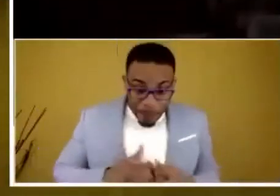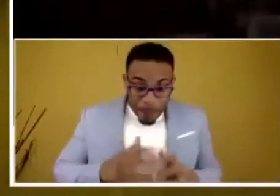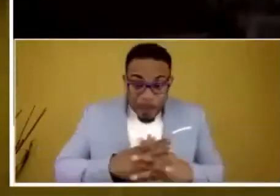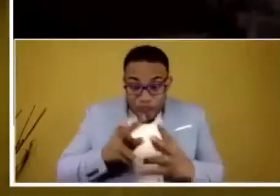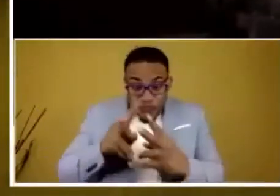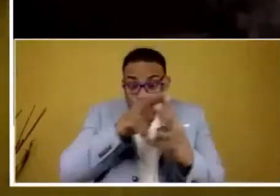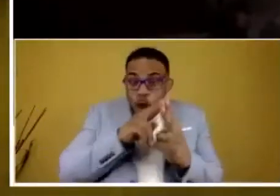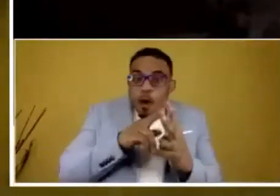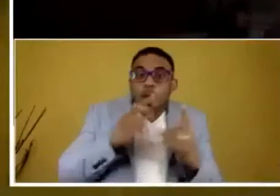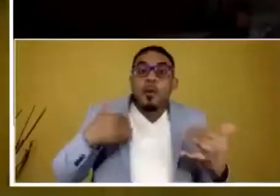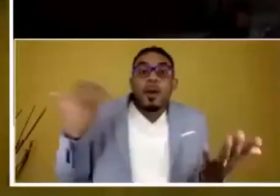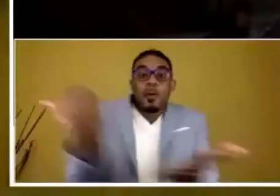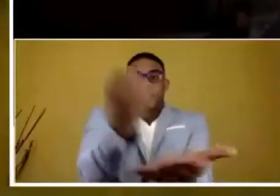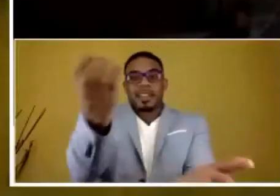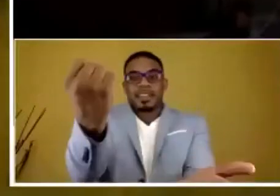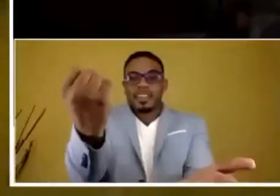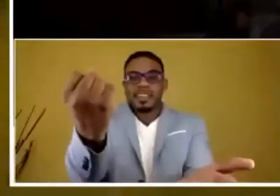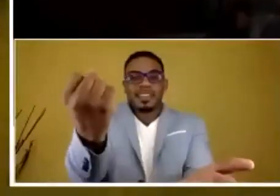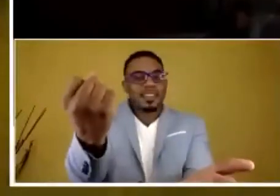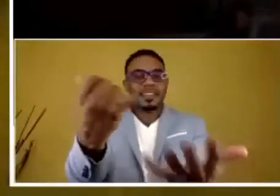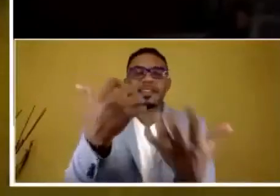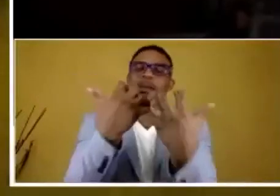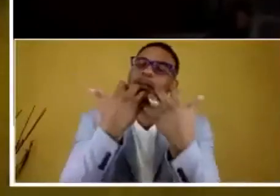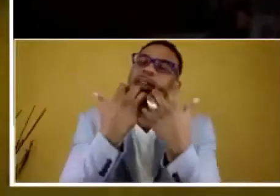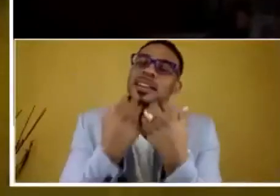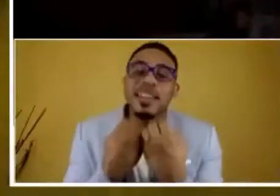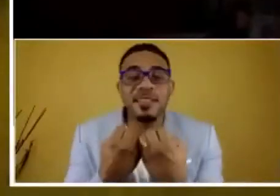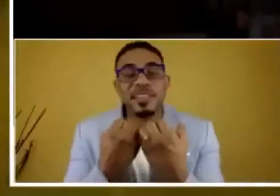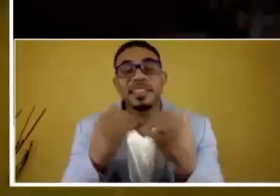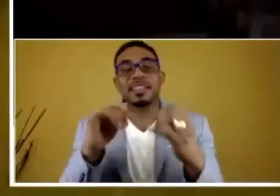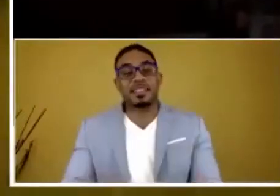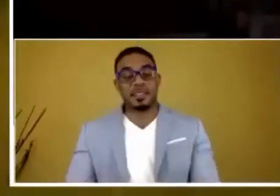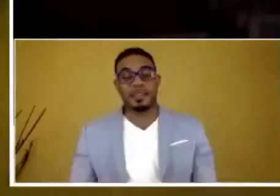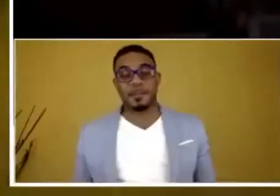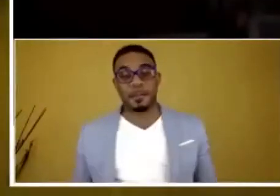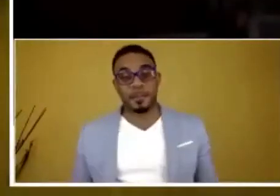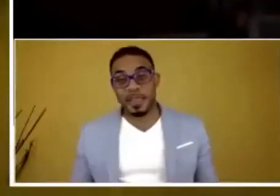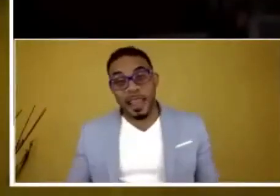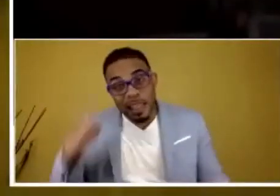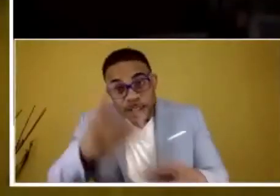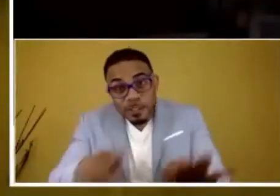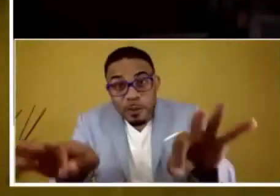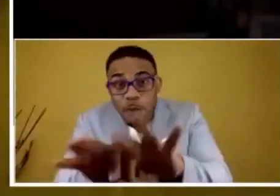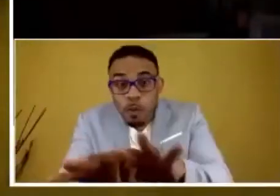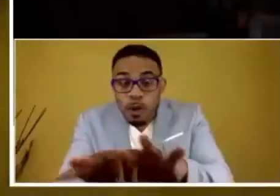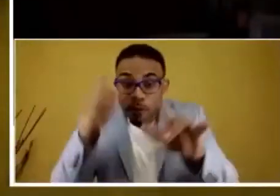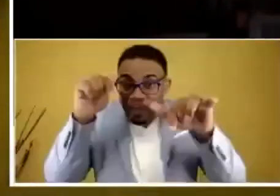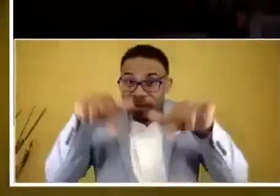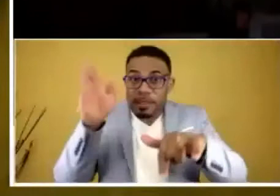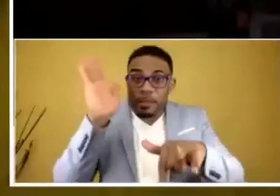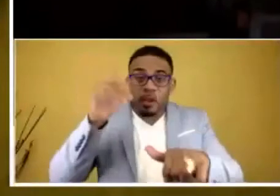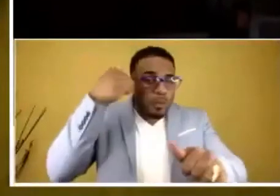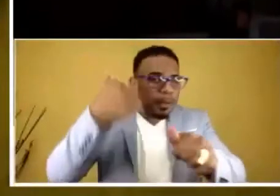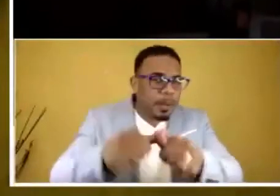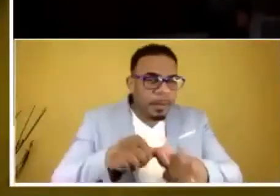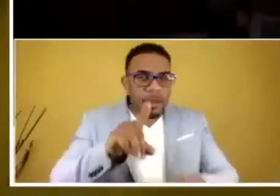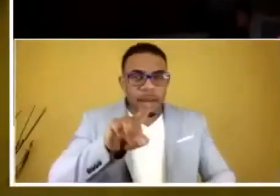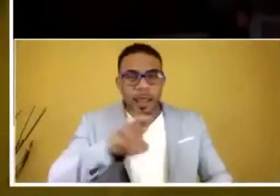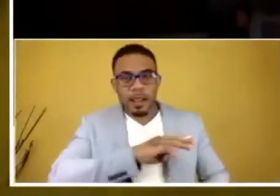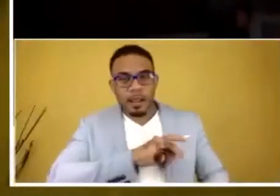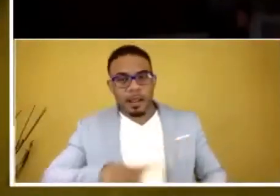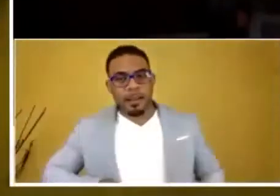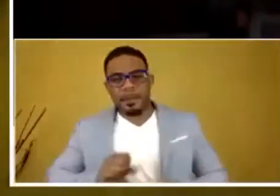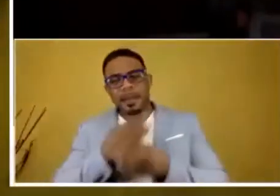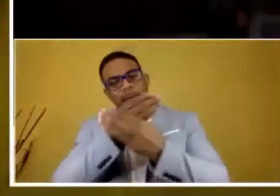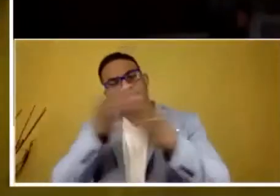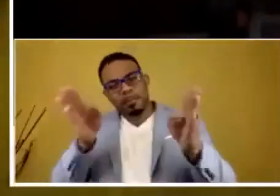we win, beloved. I think it's important in the context of this speech to remember that Dr. King made it plain.